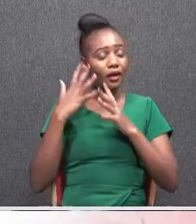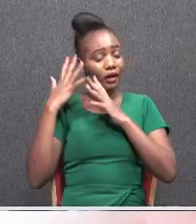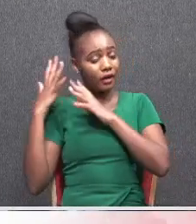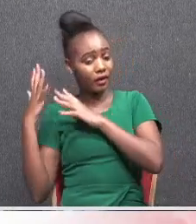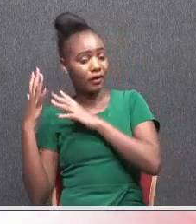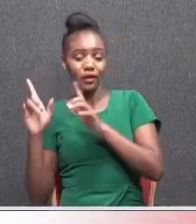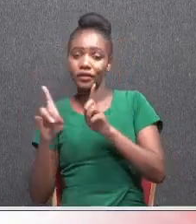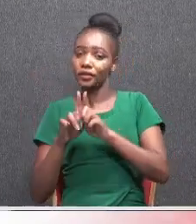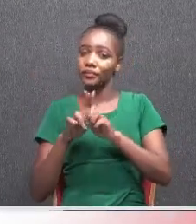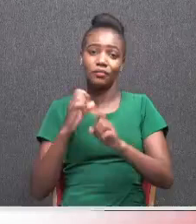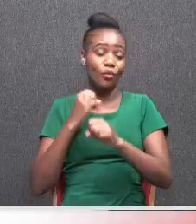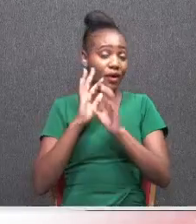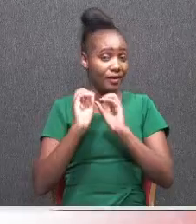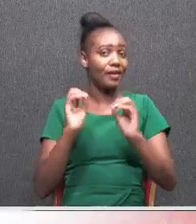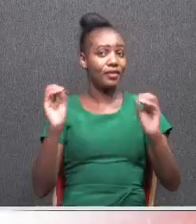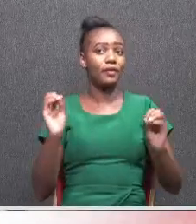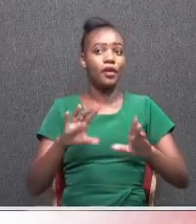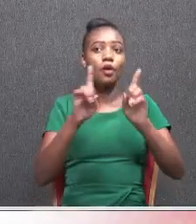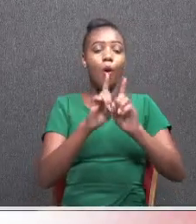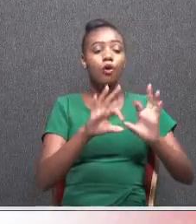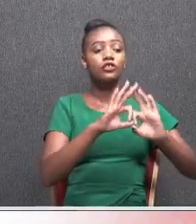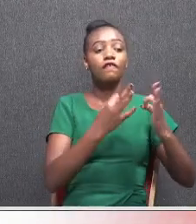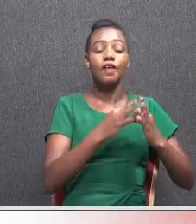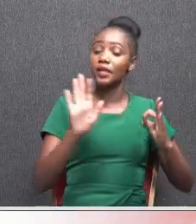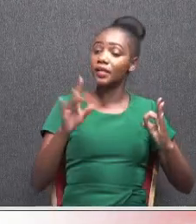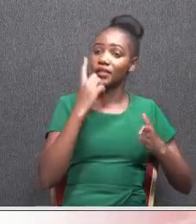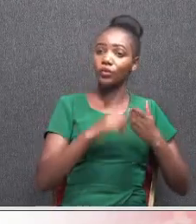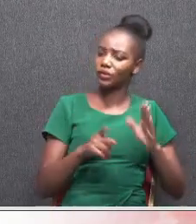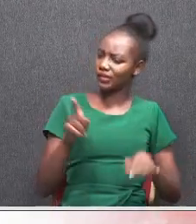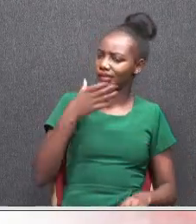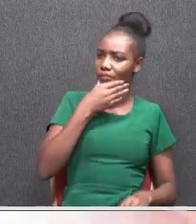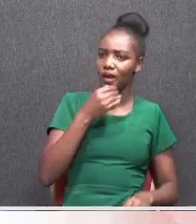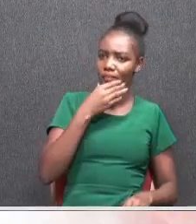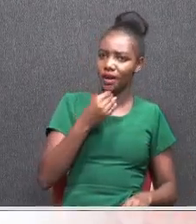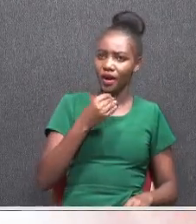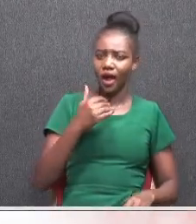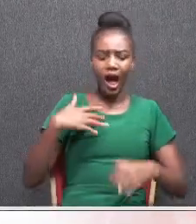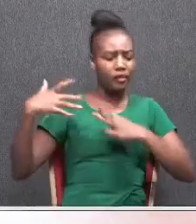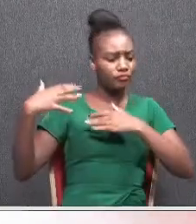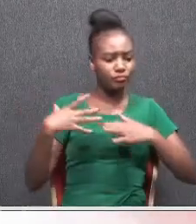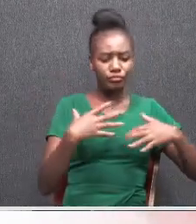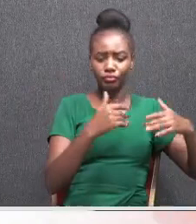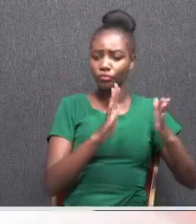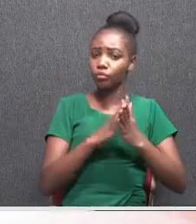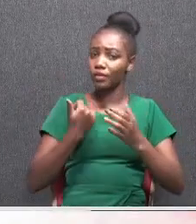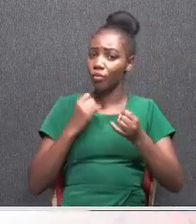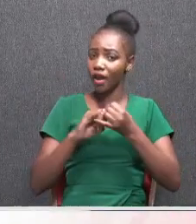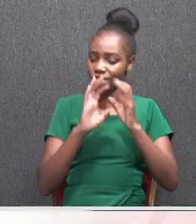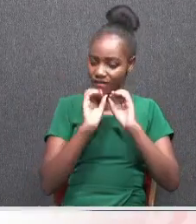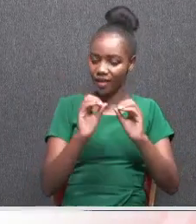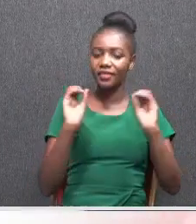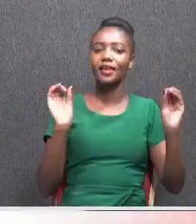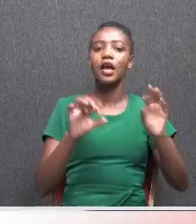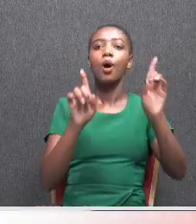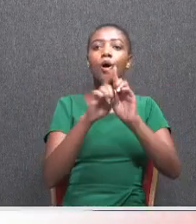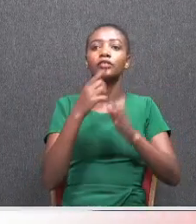afanye anything. However, his family has denied allegations that the man had a domestic brawl with his wife. Reports stated that the